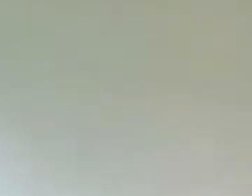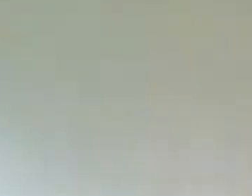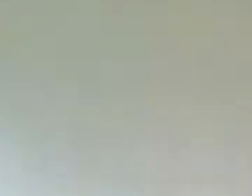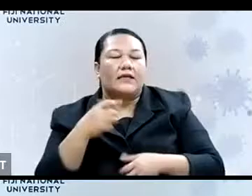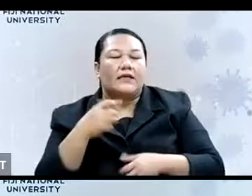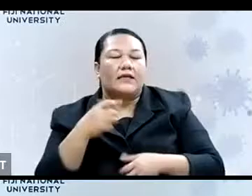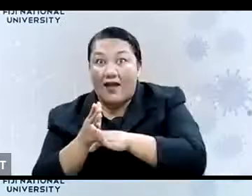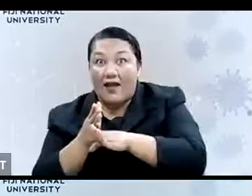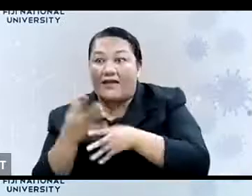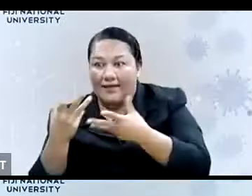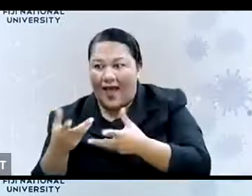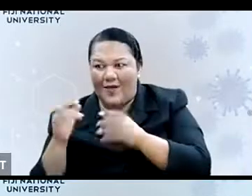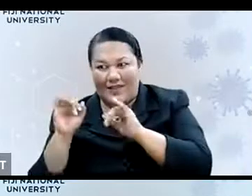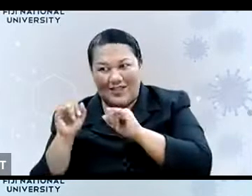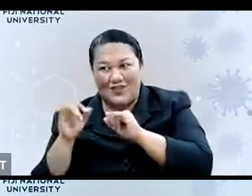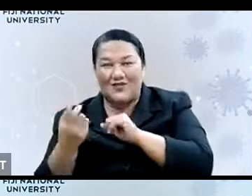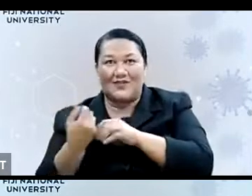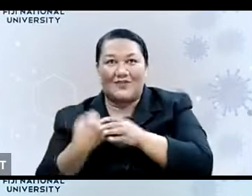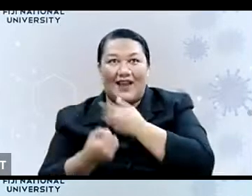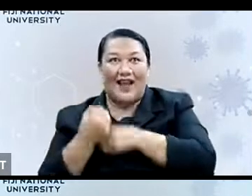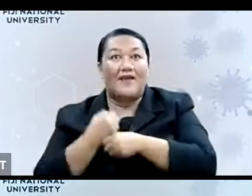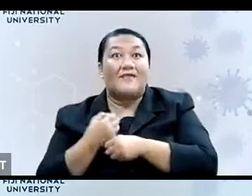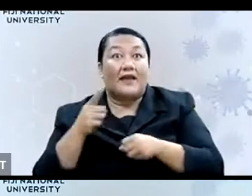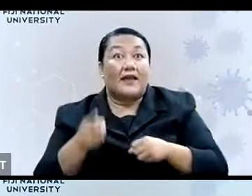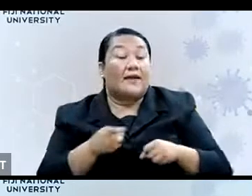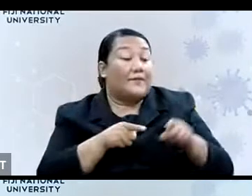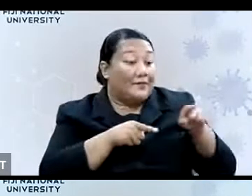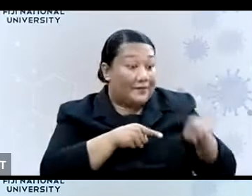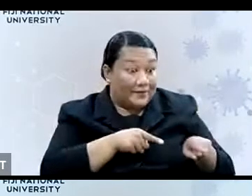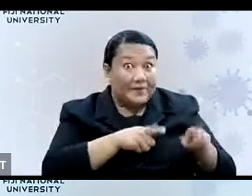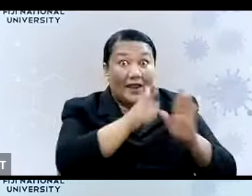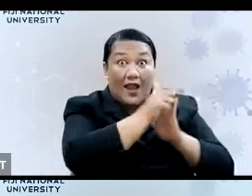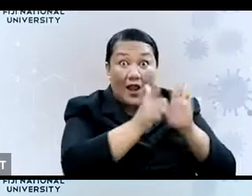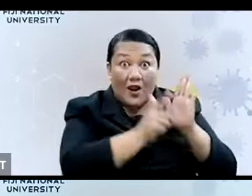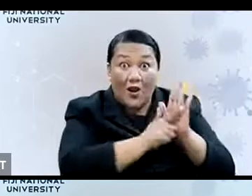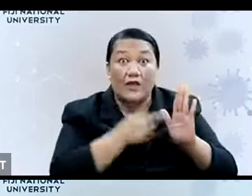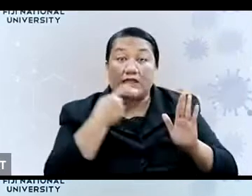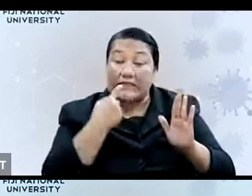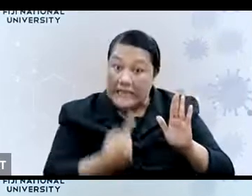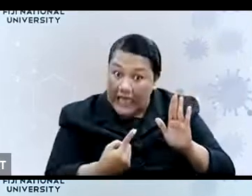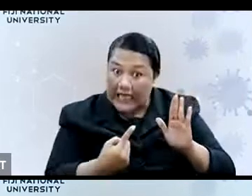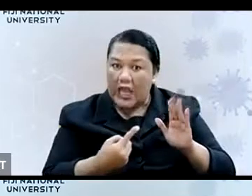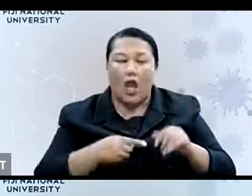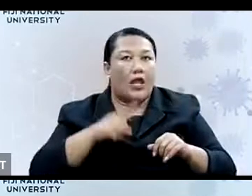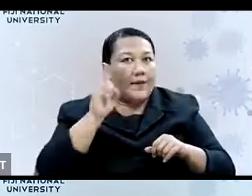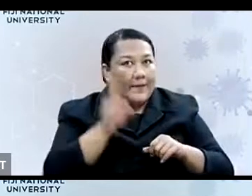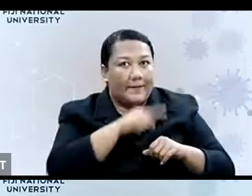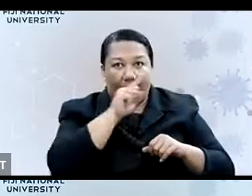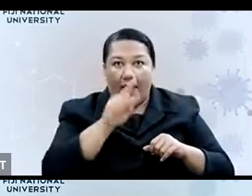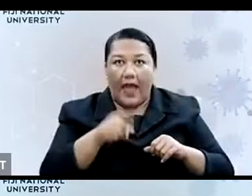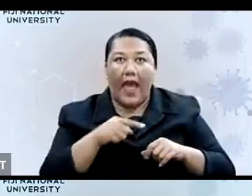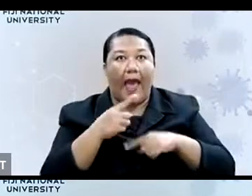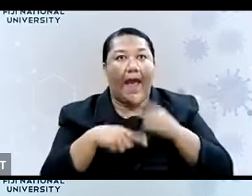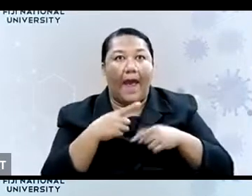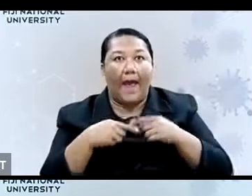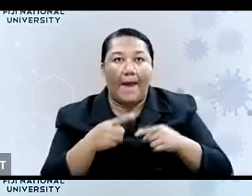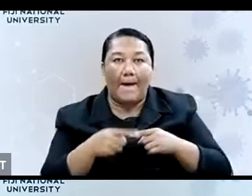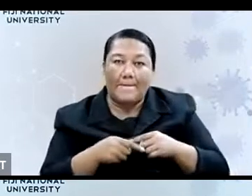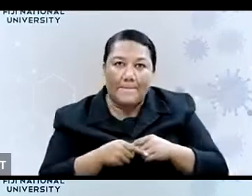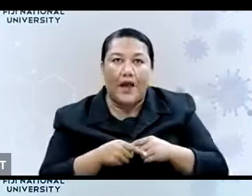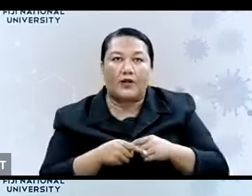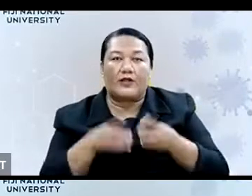law prohibits discrimination on the basis of health status, and that is enshrined in our